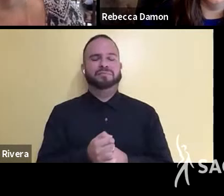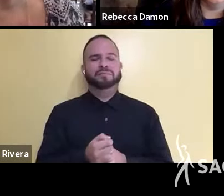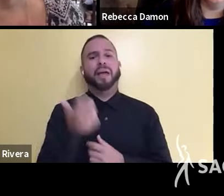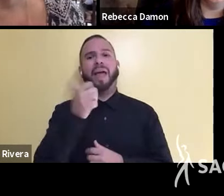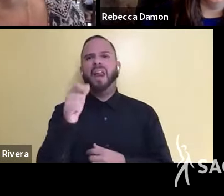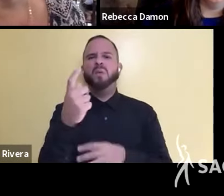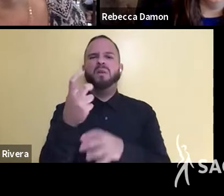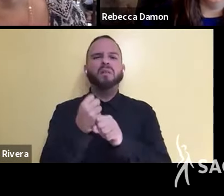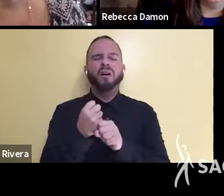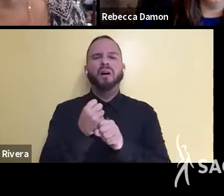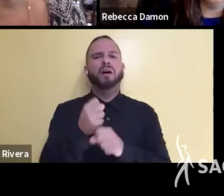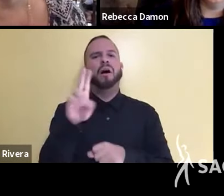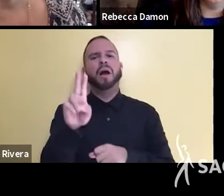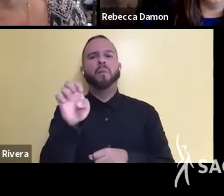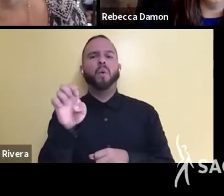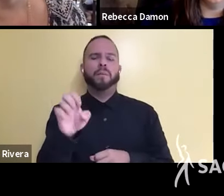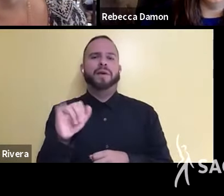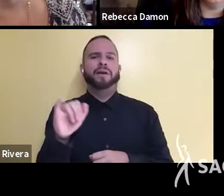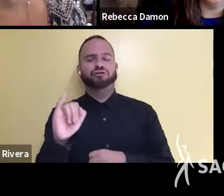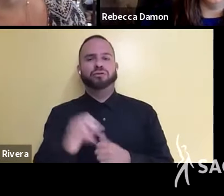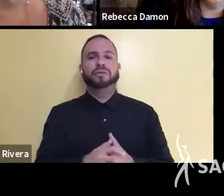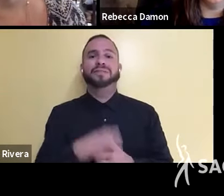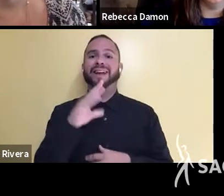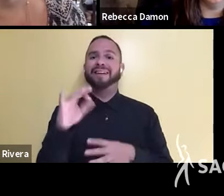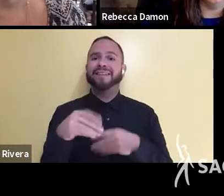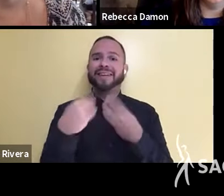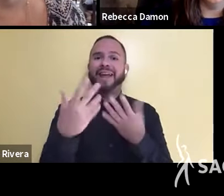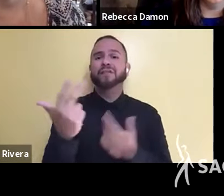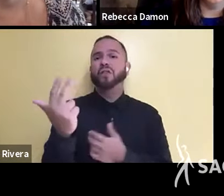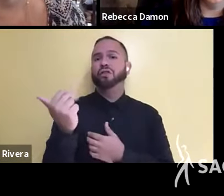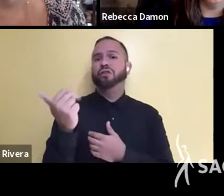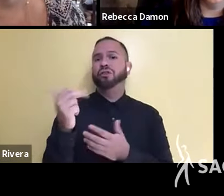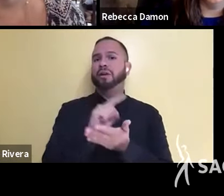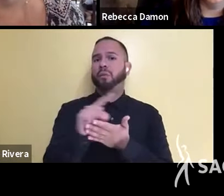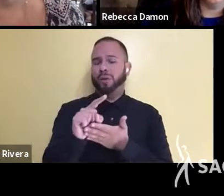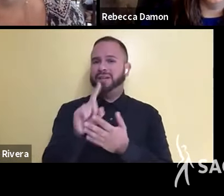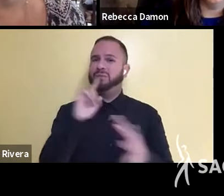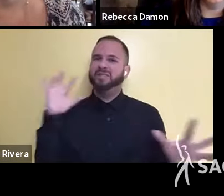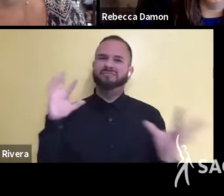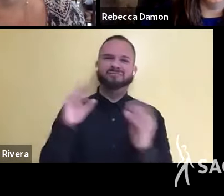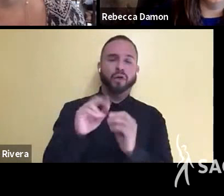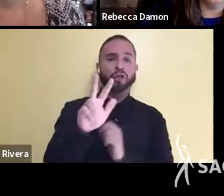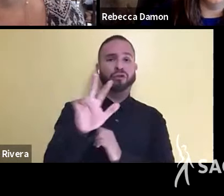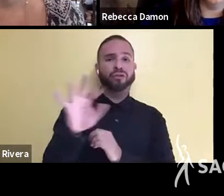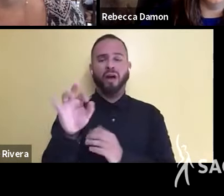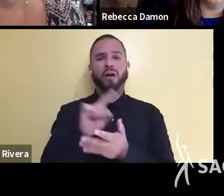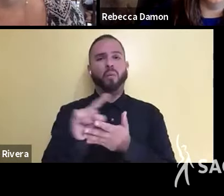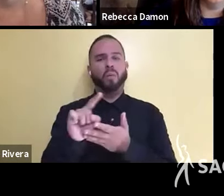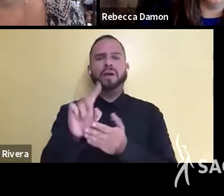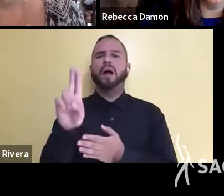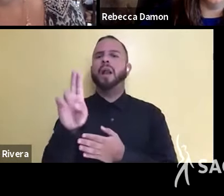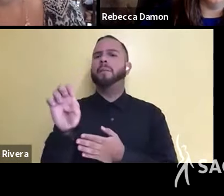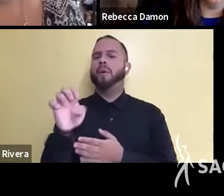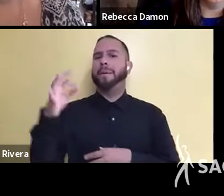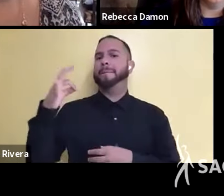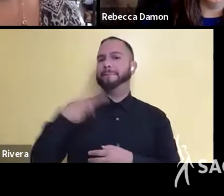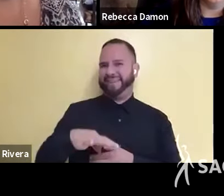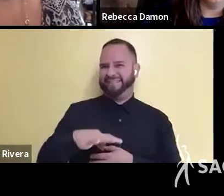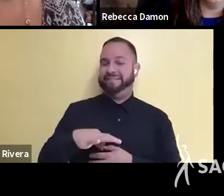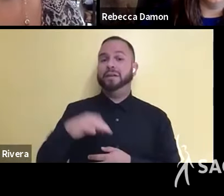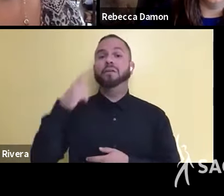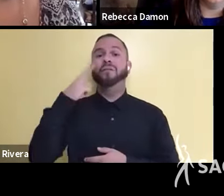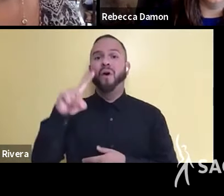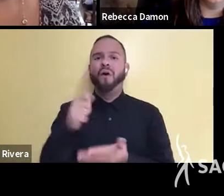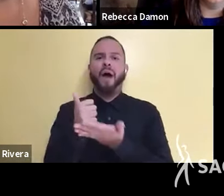also provided an additional 13 weeks for a total of 39 weeks of unemployment benefits to help those who